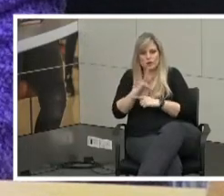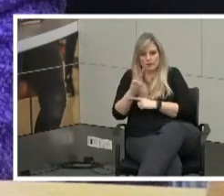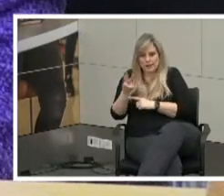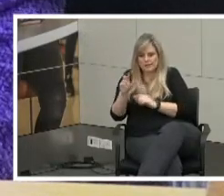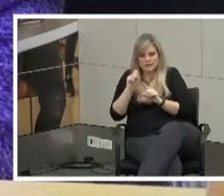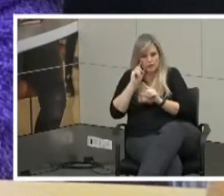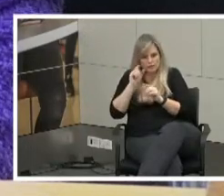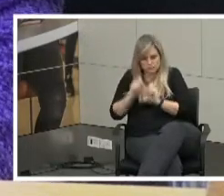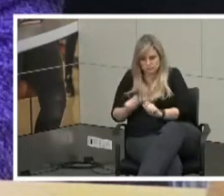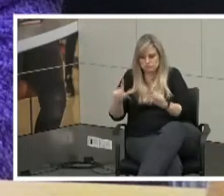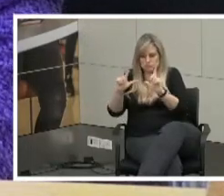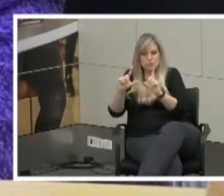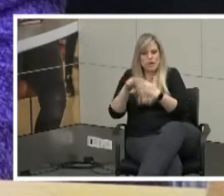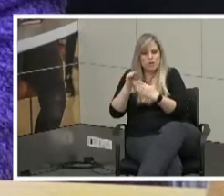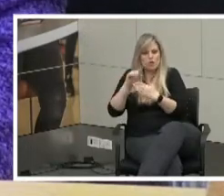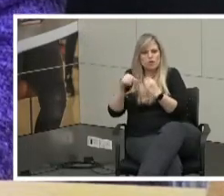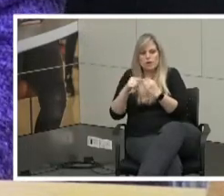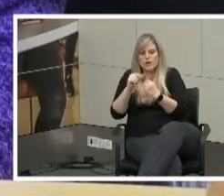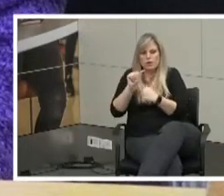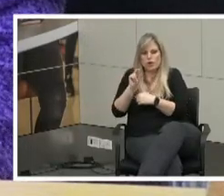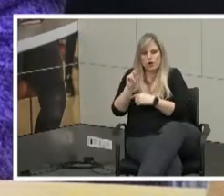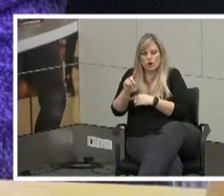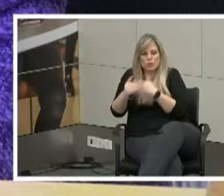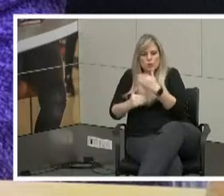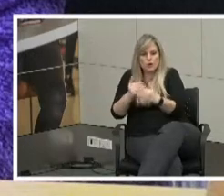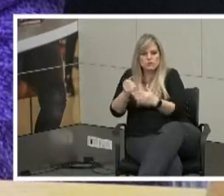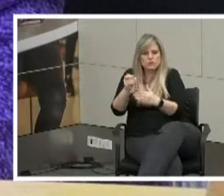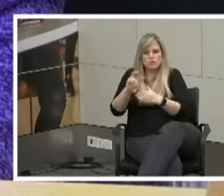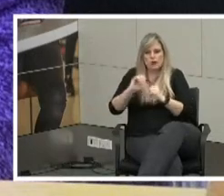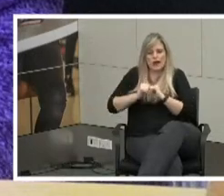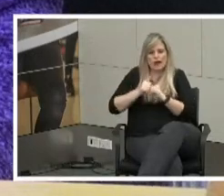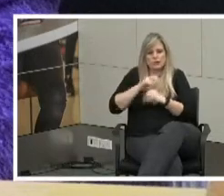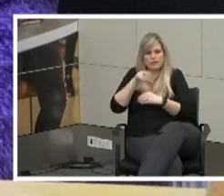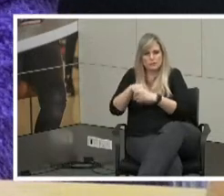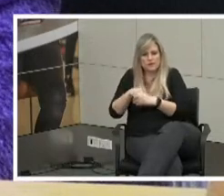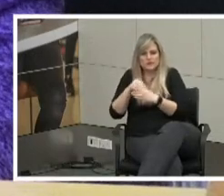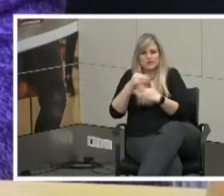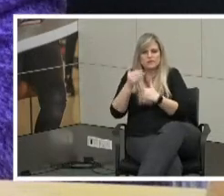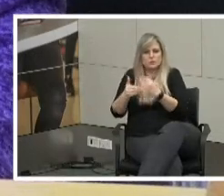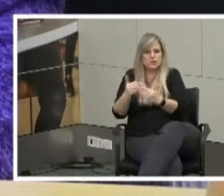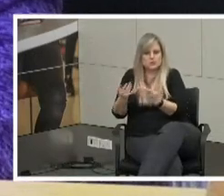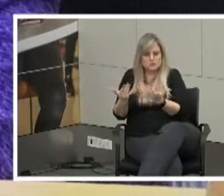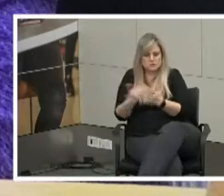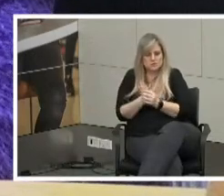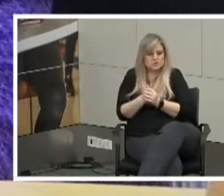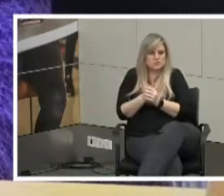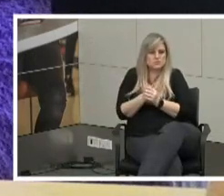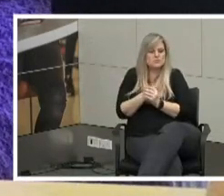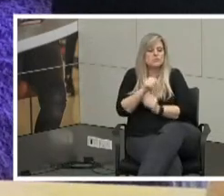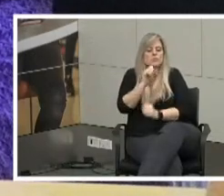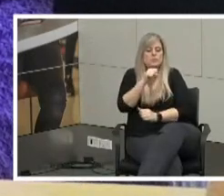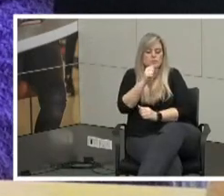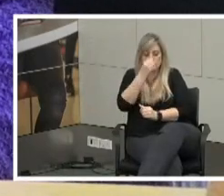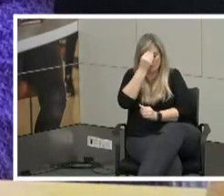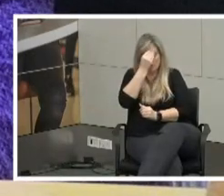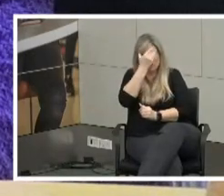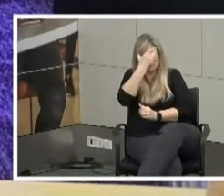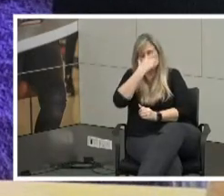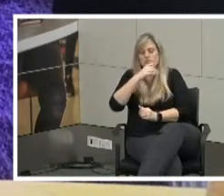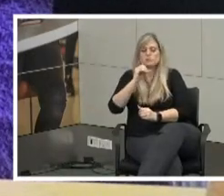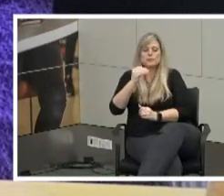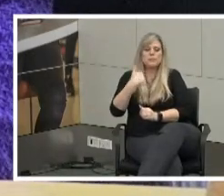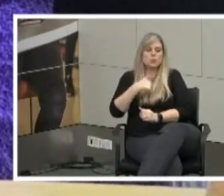about what it is the art is or what they need to be involved in or how they can be part of the process yeah so